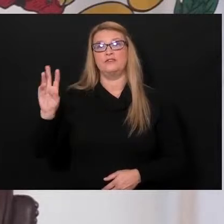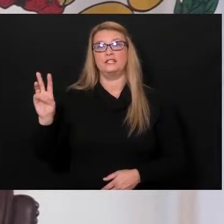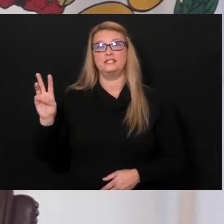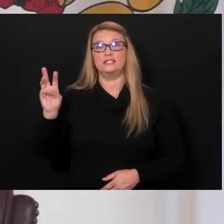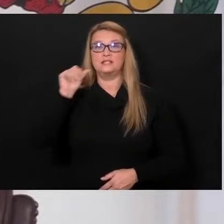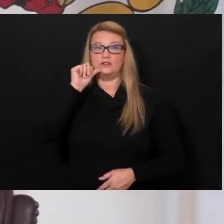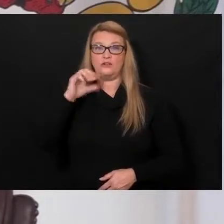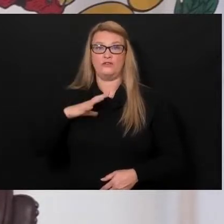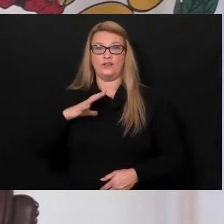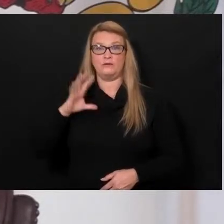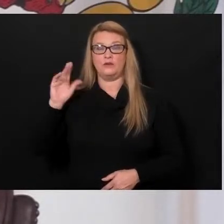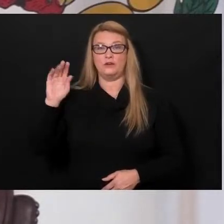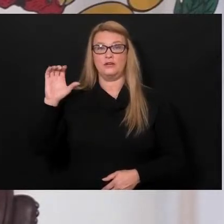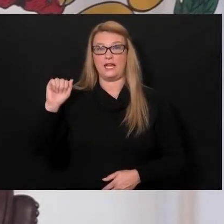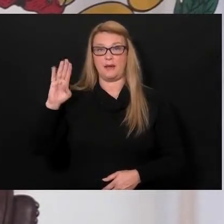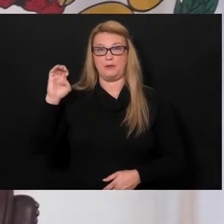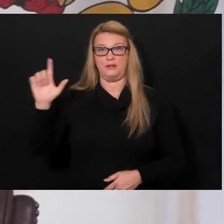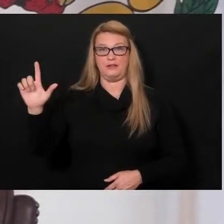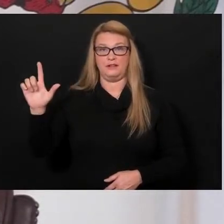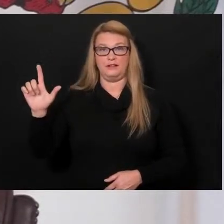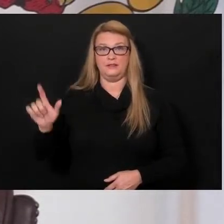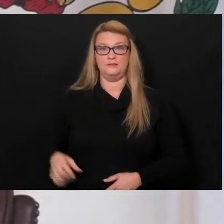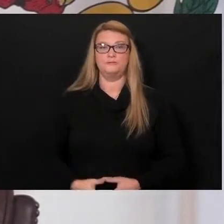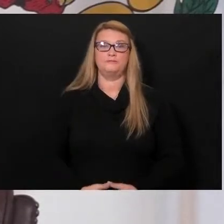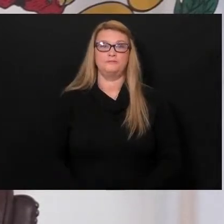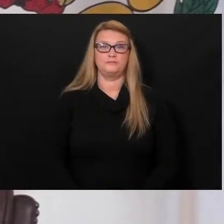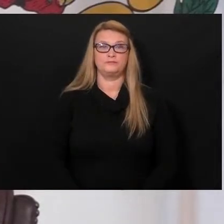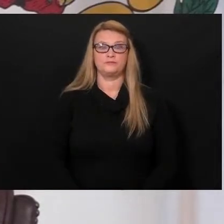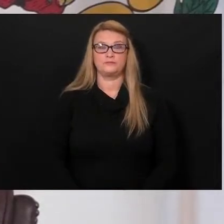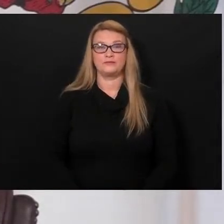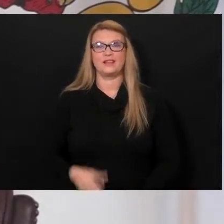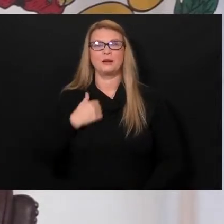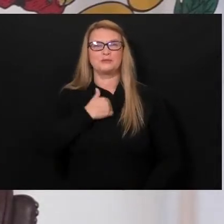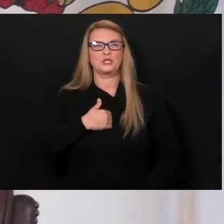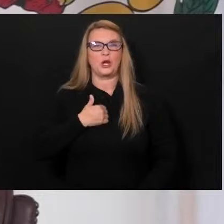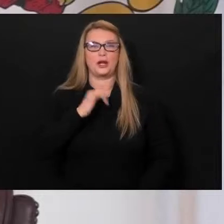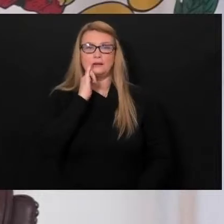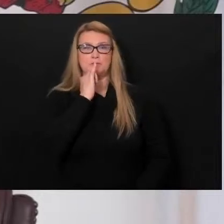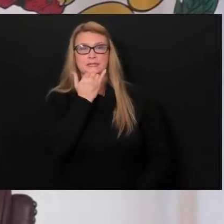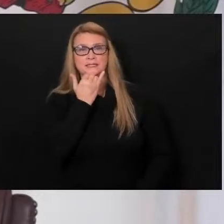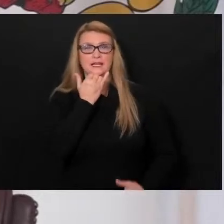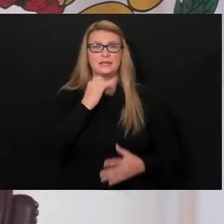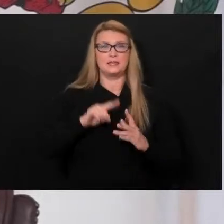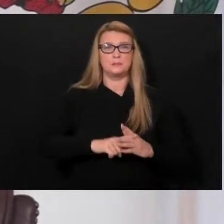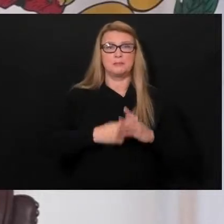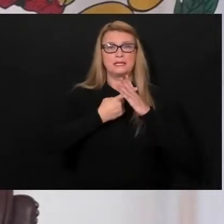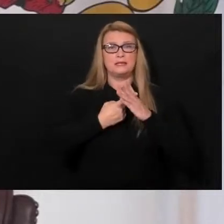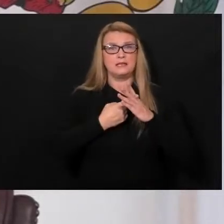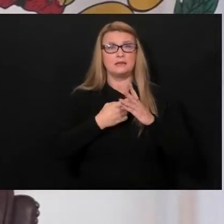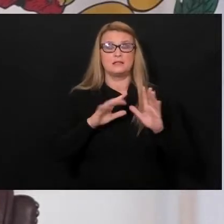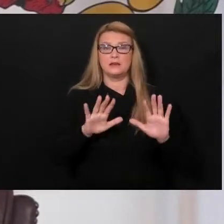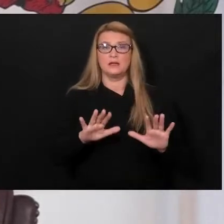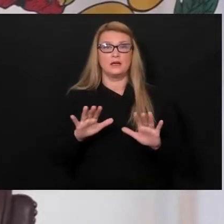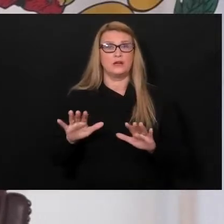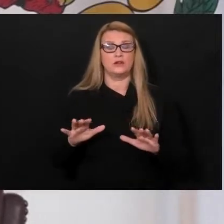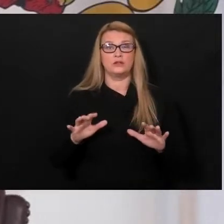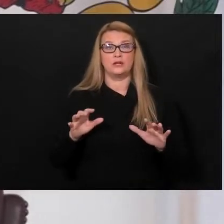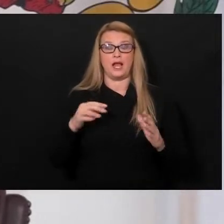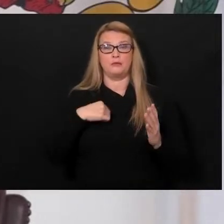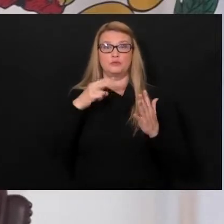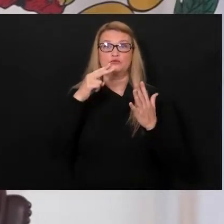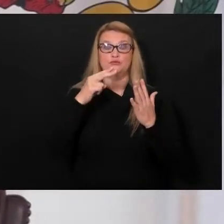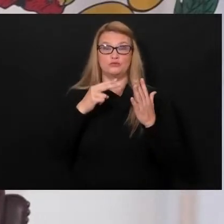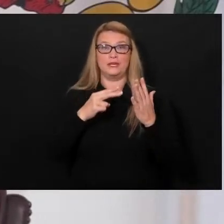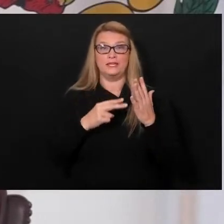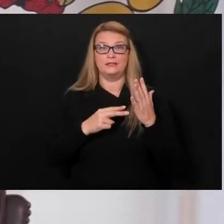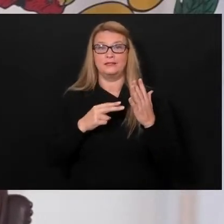56-year-old female from Cabell County. I apologize for messing up and everything, because in